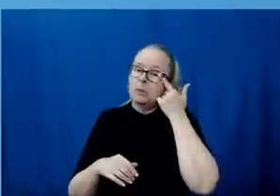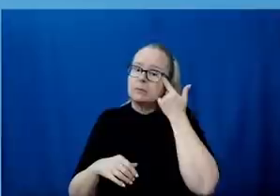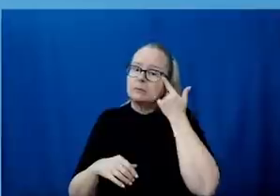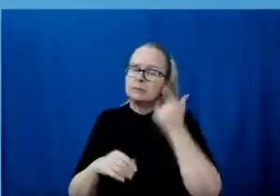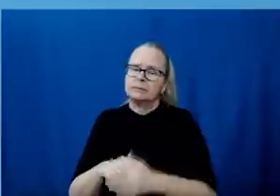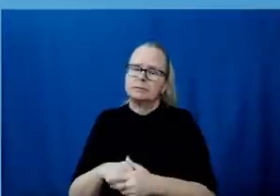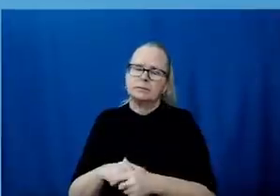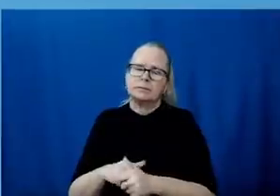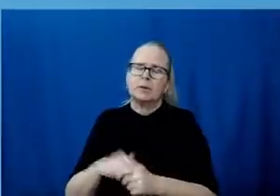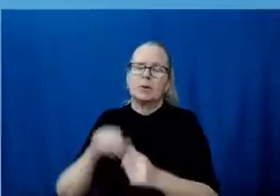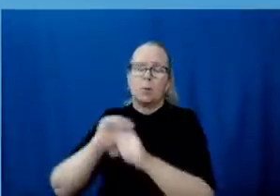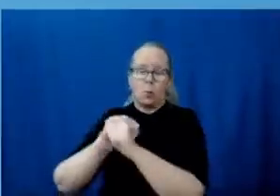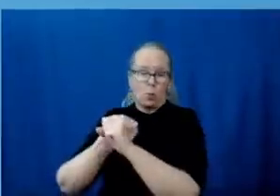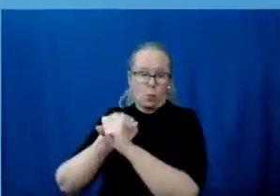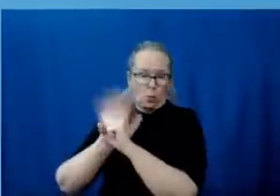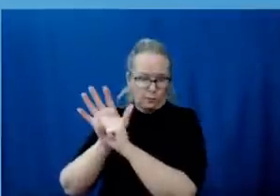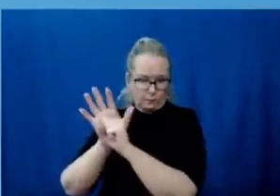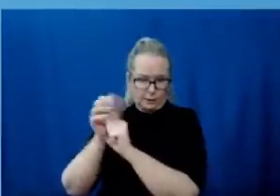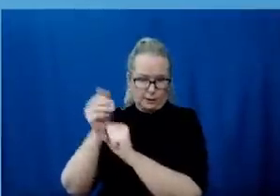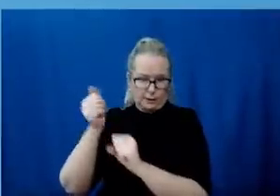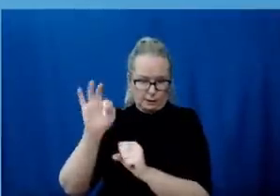yeah, collect the sample for a